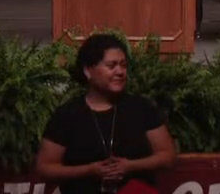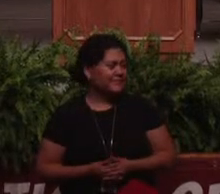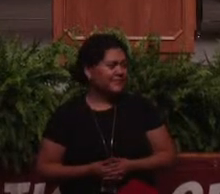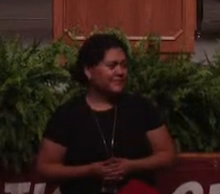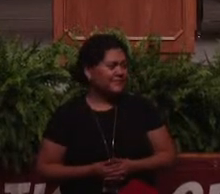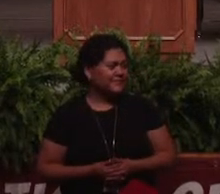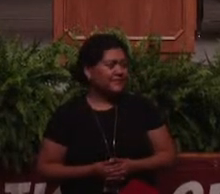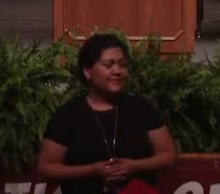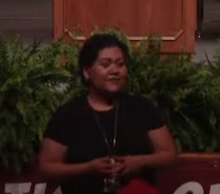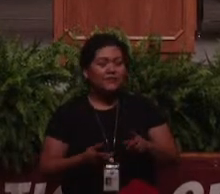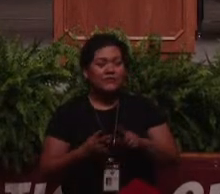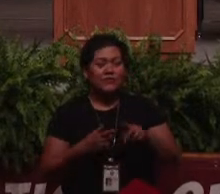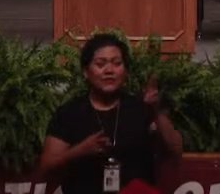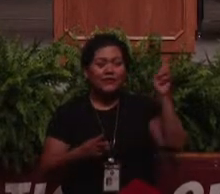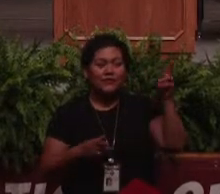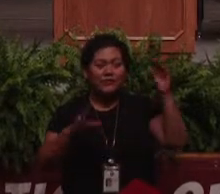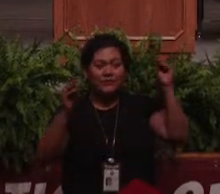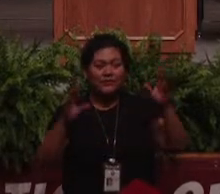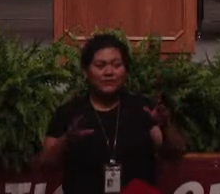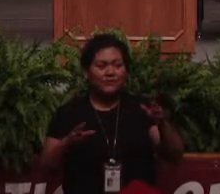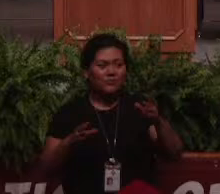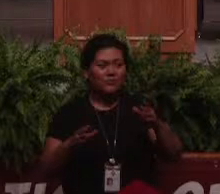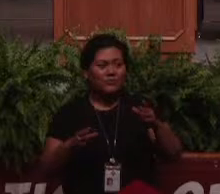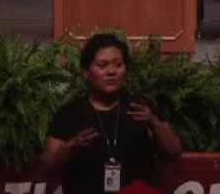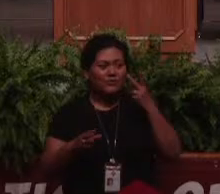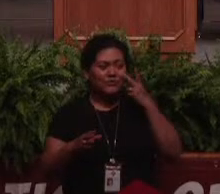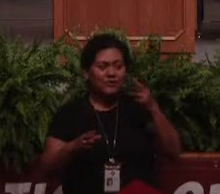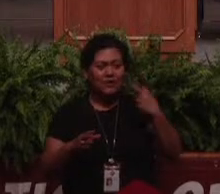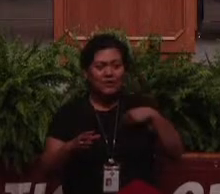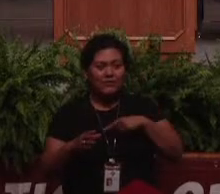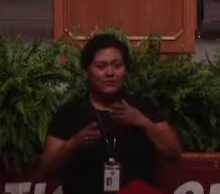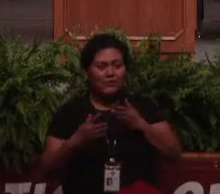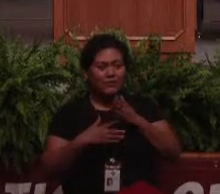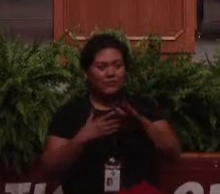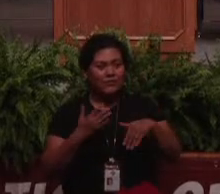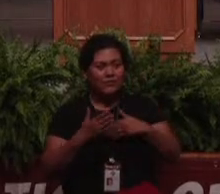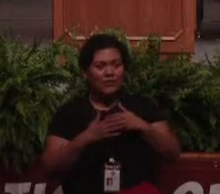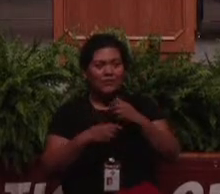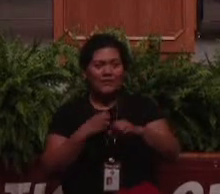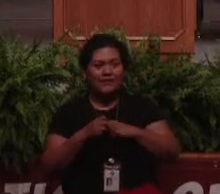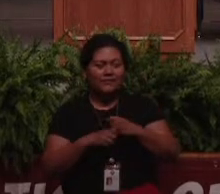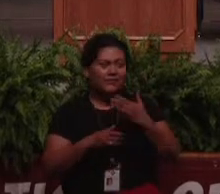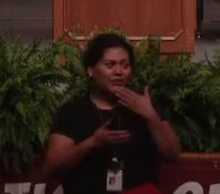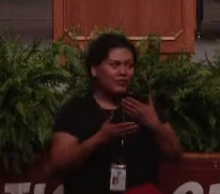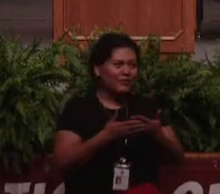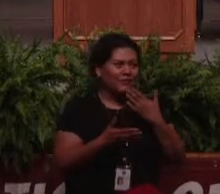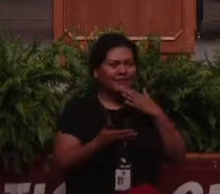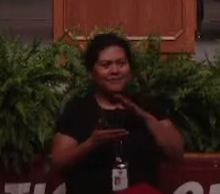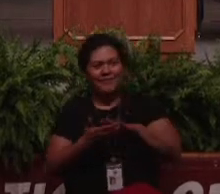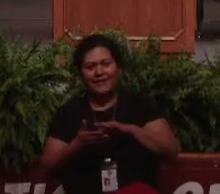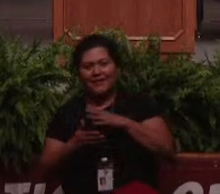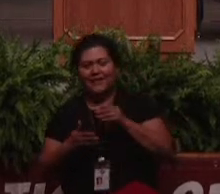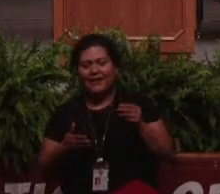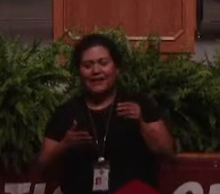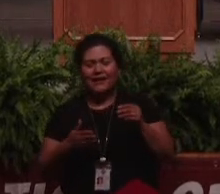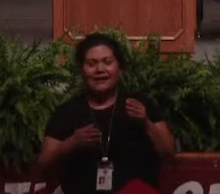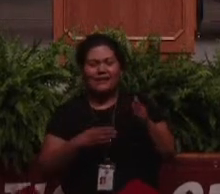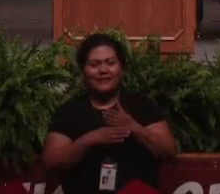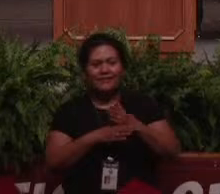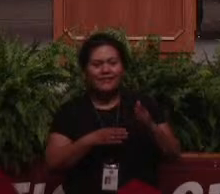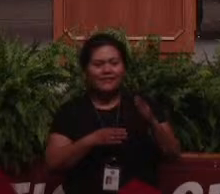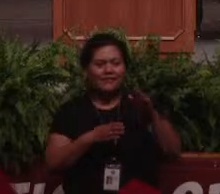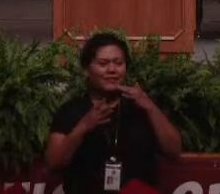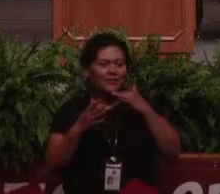To the history teacher who saw us through all 4 years, through the good and bad, and who shares a birthday with me and